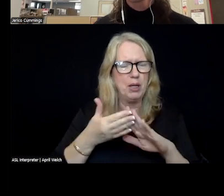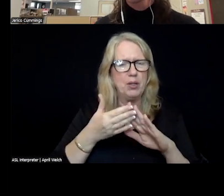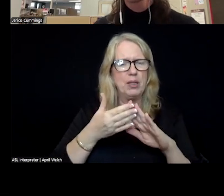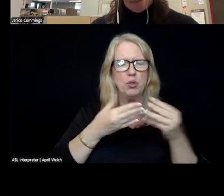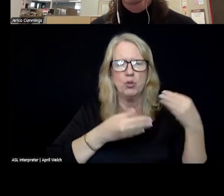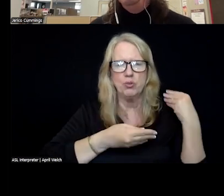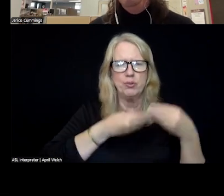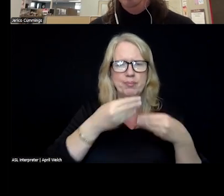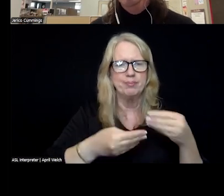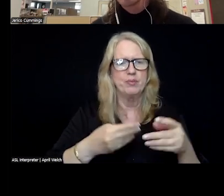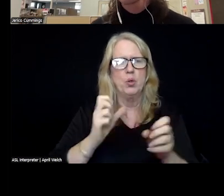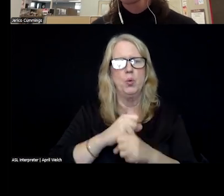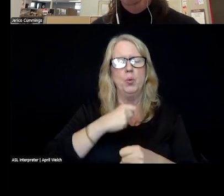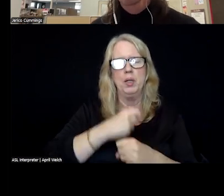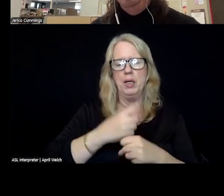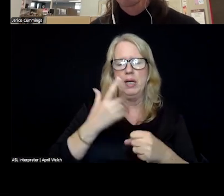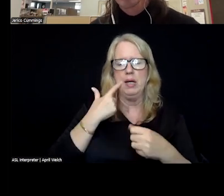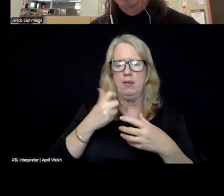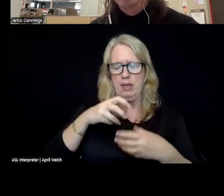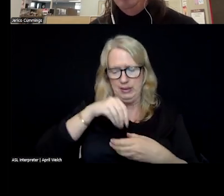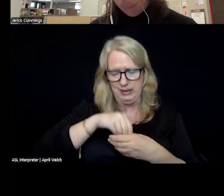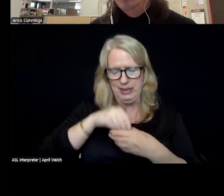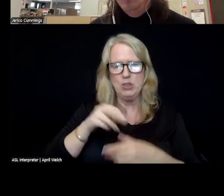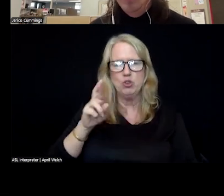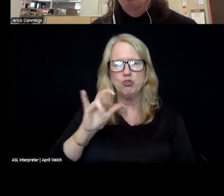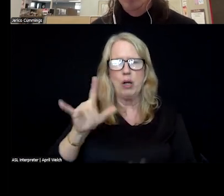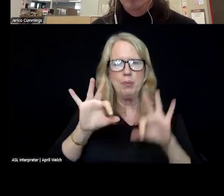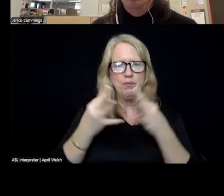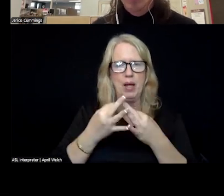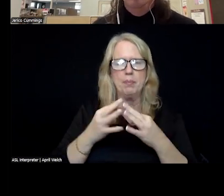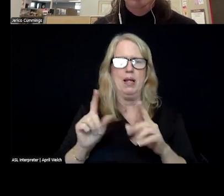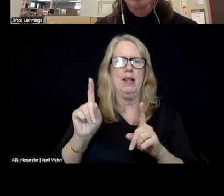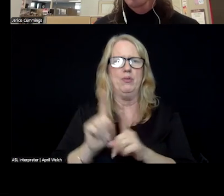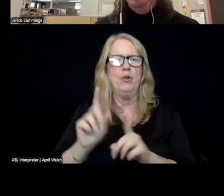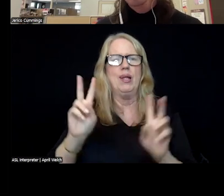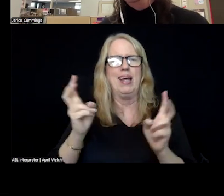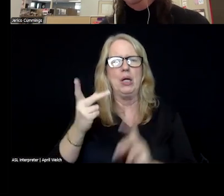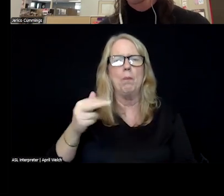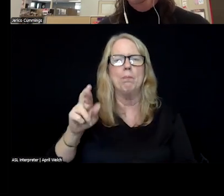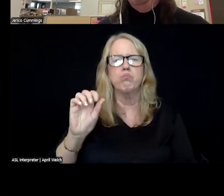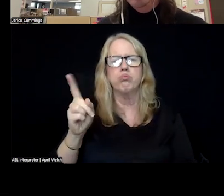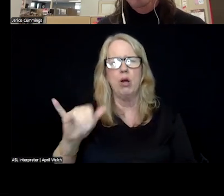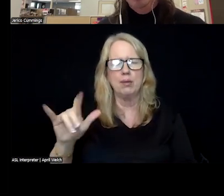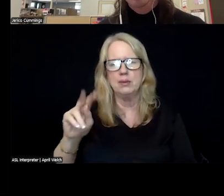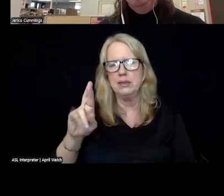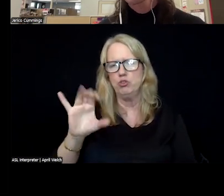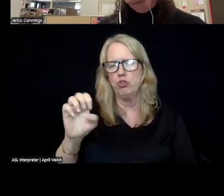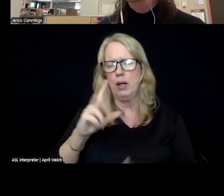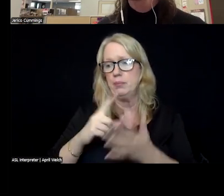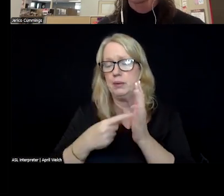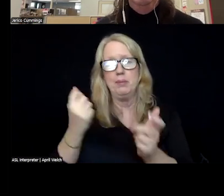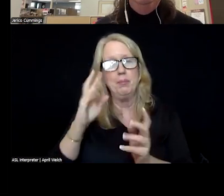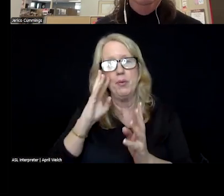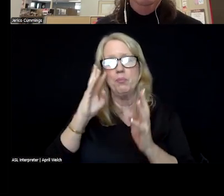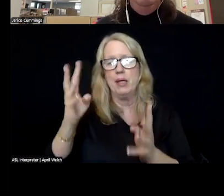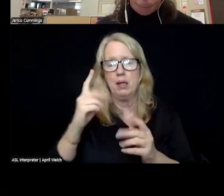we construct these elaborate intertribal family units that function like proxy tribes, and they're oftentimes made up and